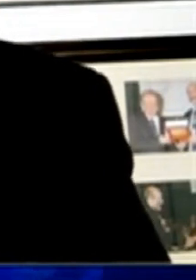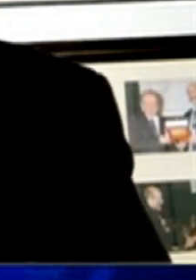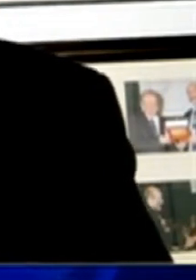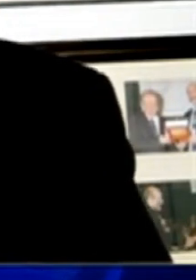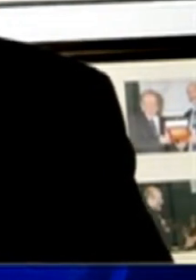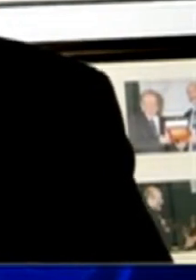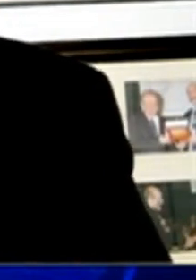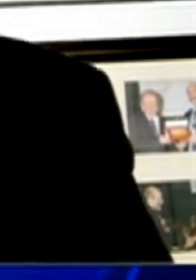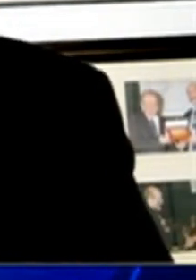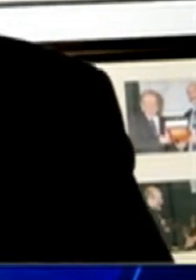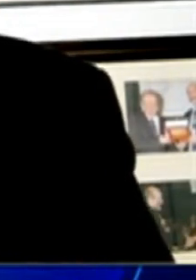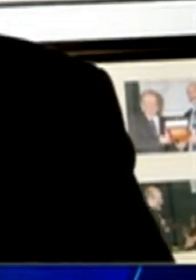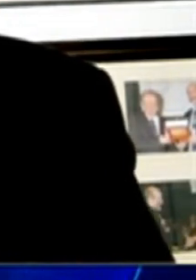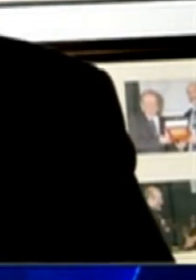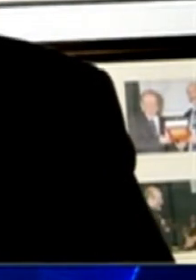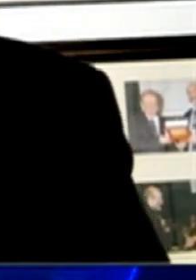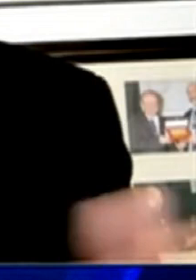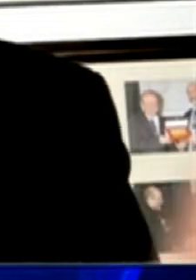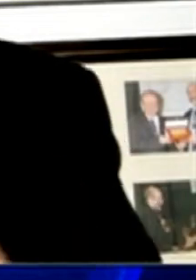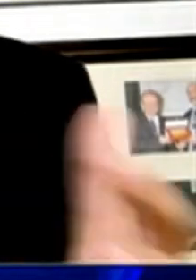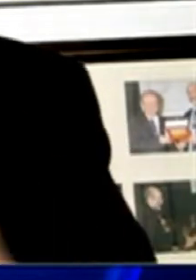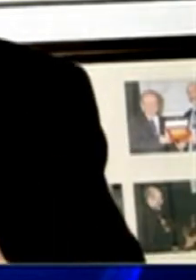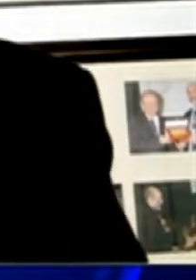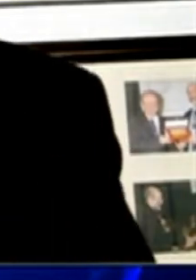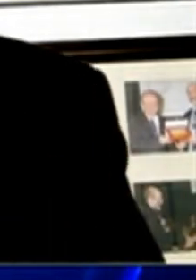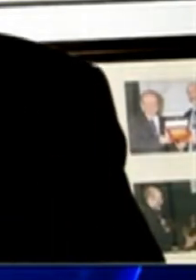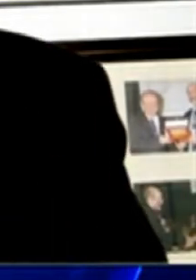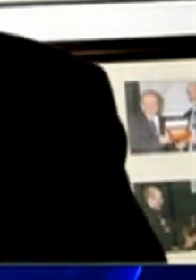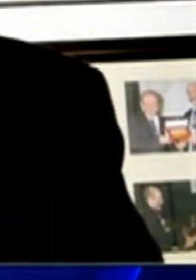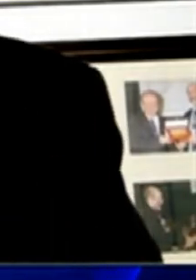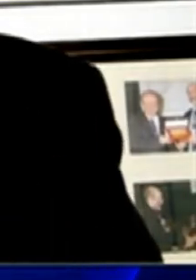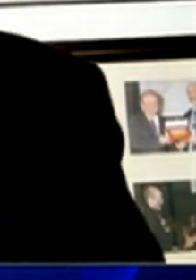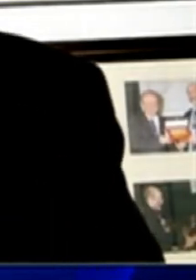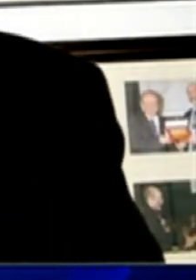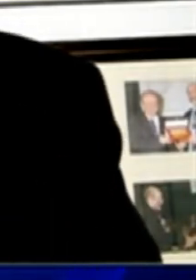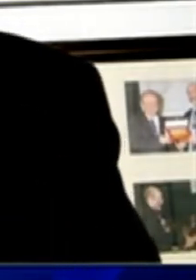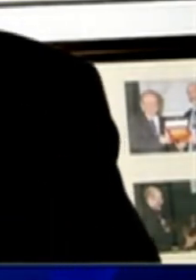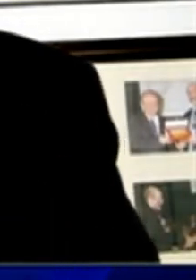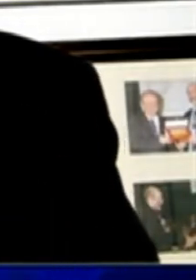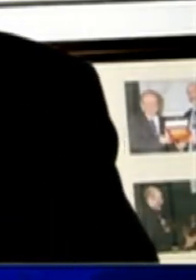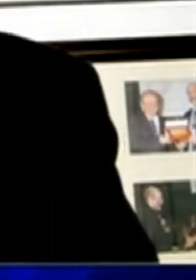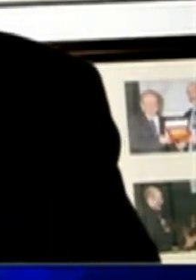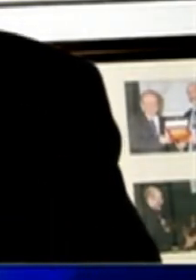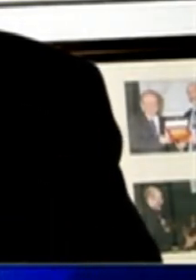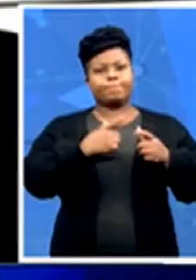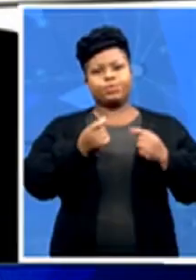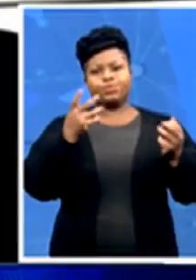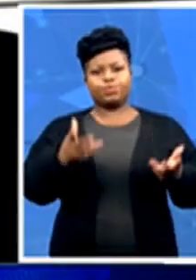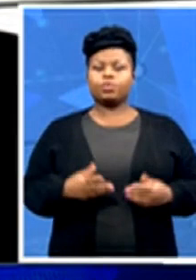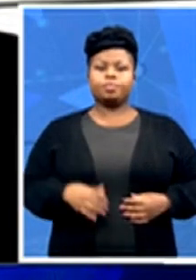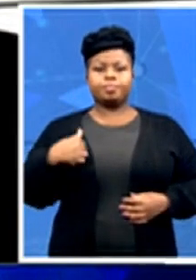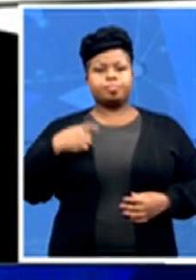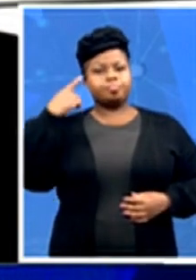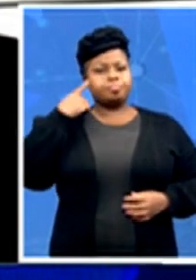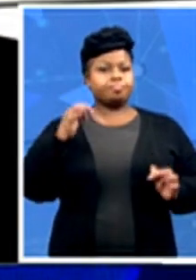deal with a variant like the Delta variant. And so we'll continue doing this. I think perhaps the most important issue is